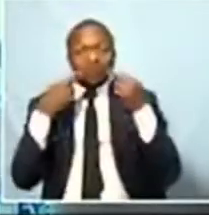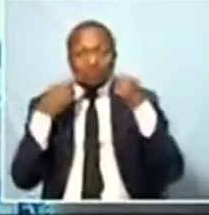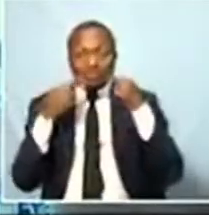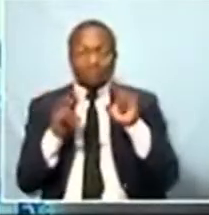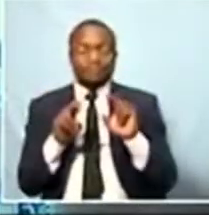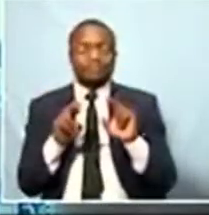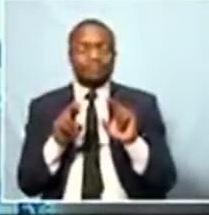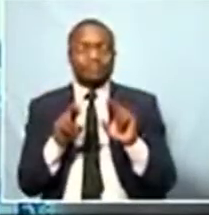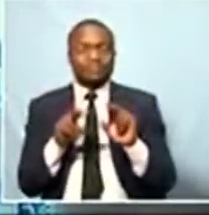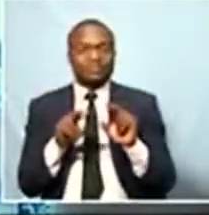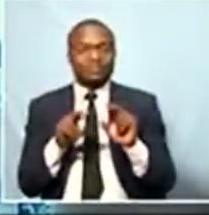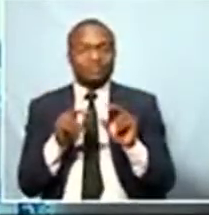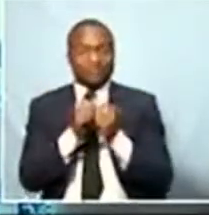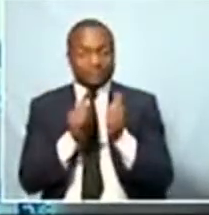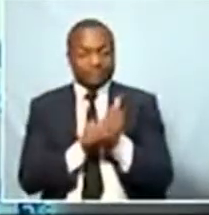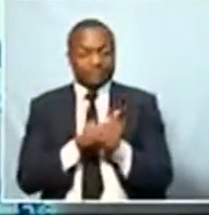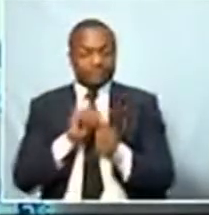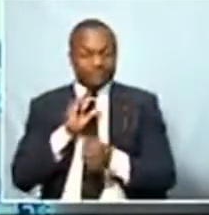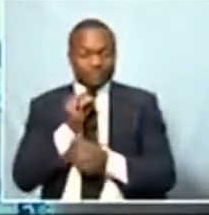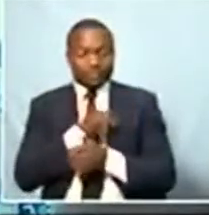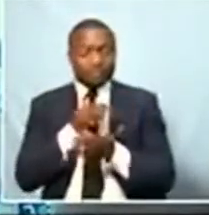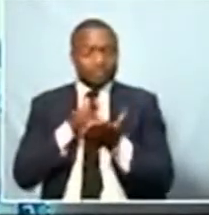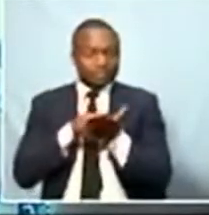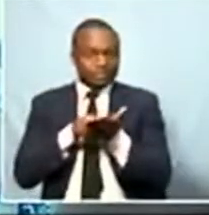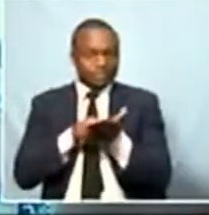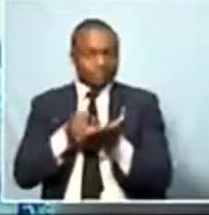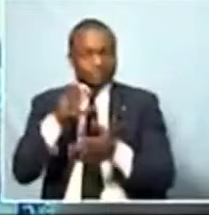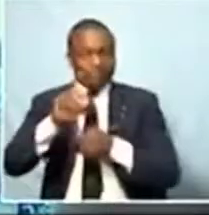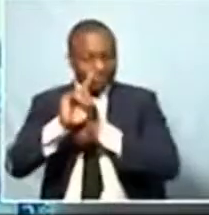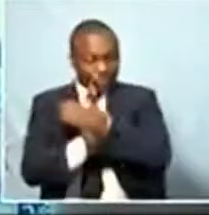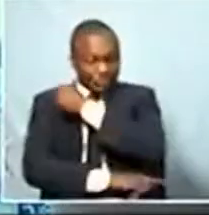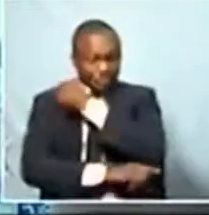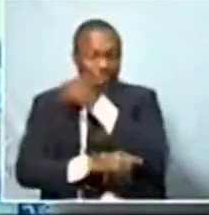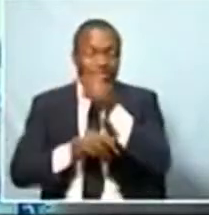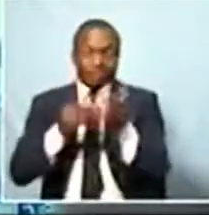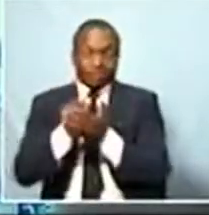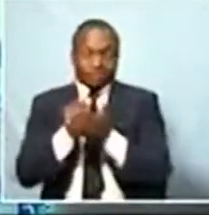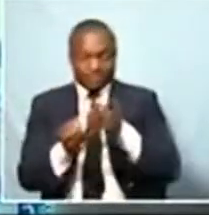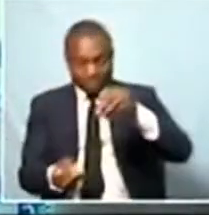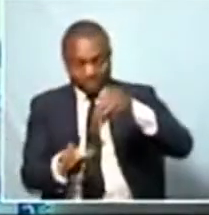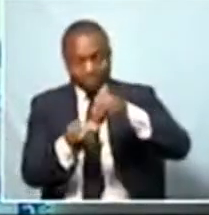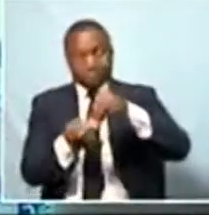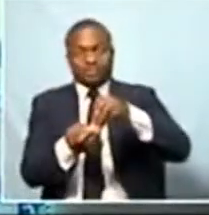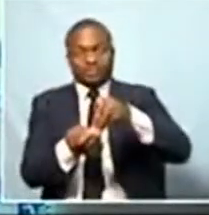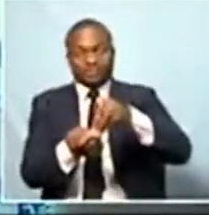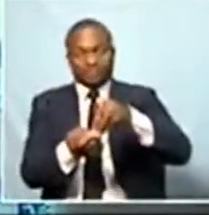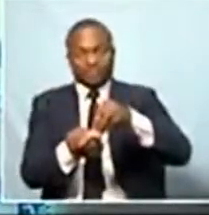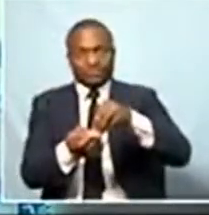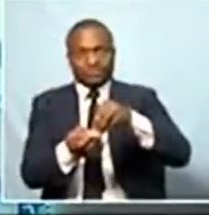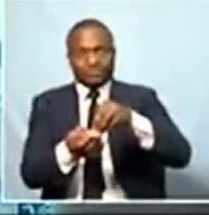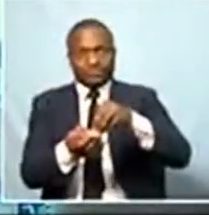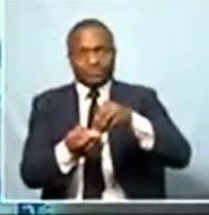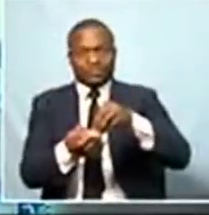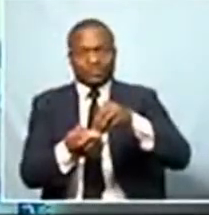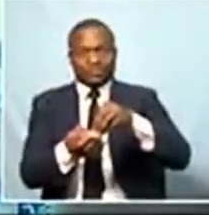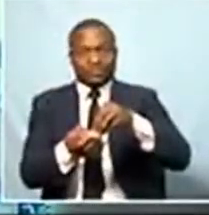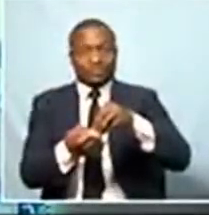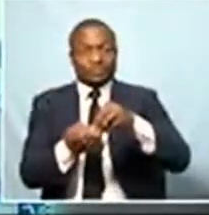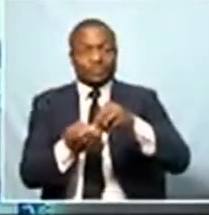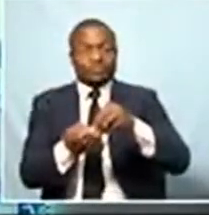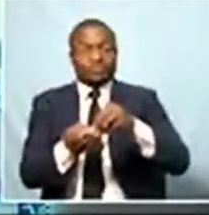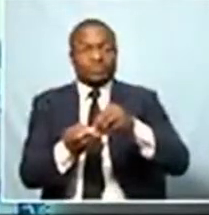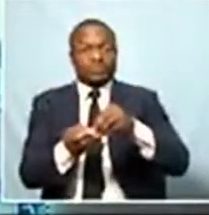or their position concerning our recommendation, there's a penalty fee that is attached to the relevant authority that has